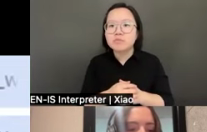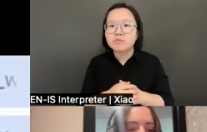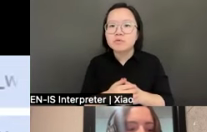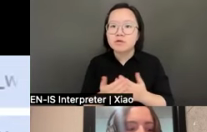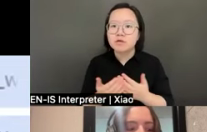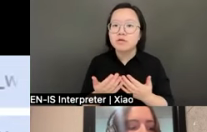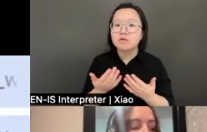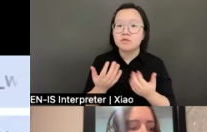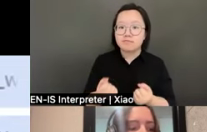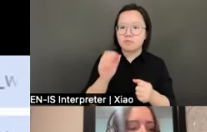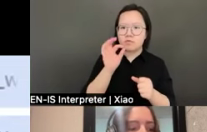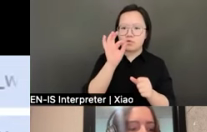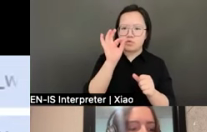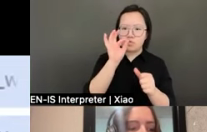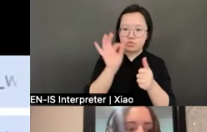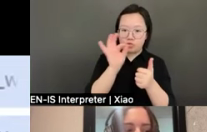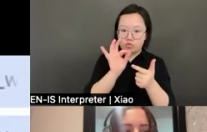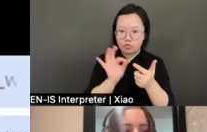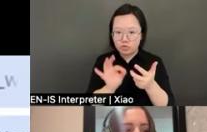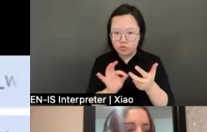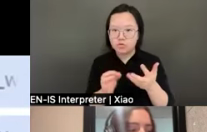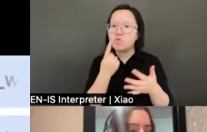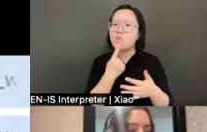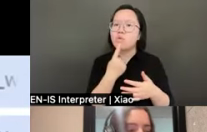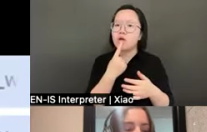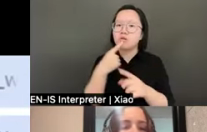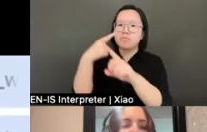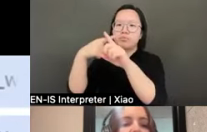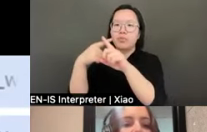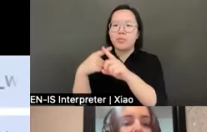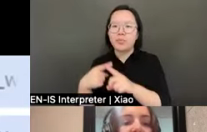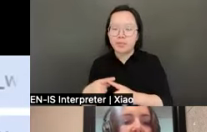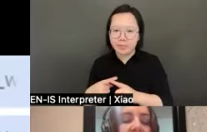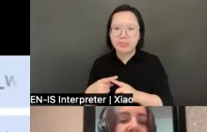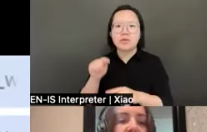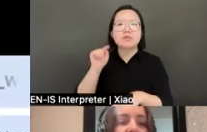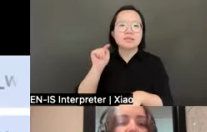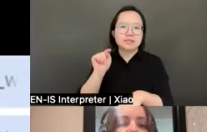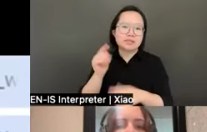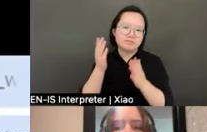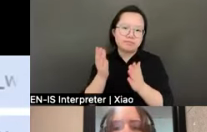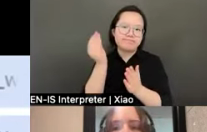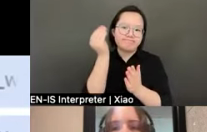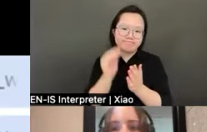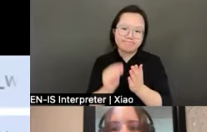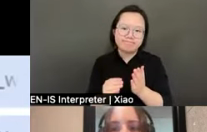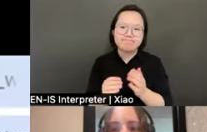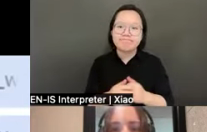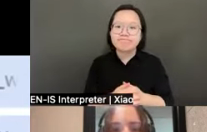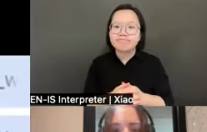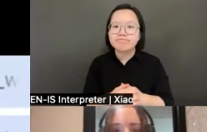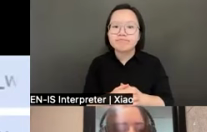on monitoring and evaluation. So for monitoring and evaluation, so you'll have to